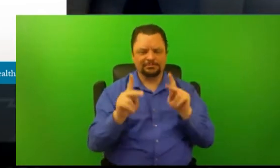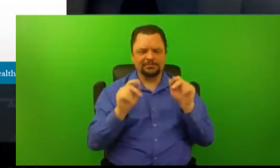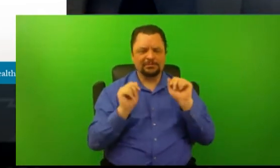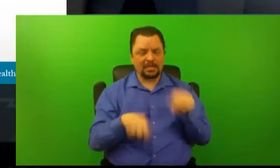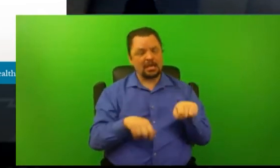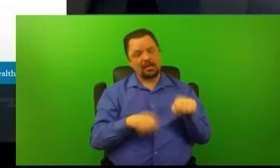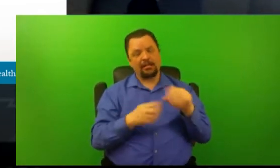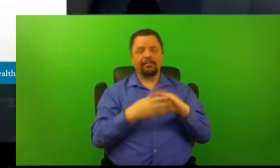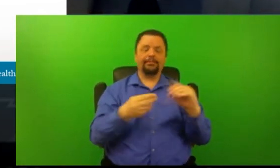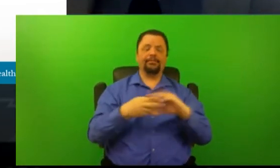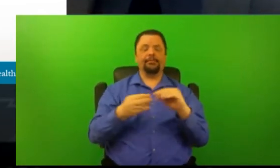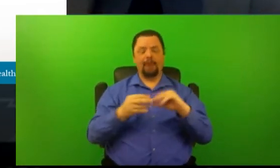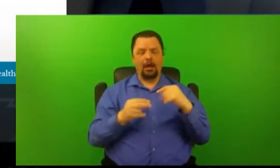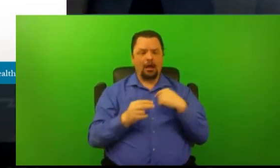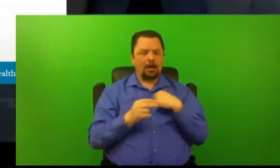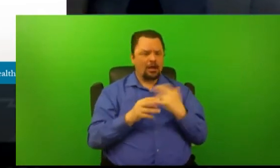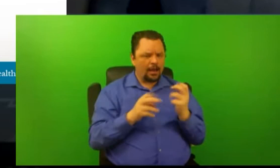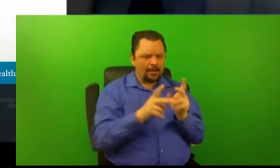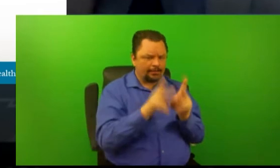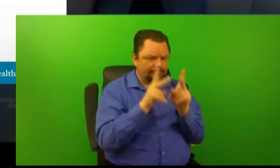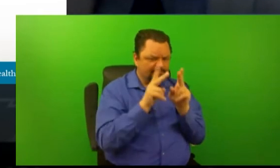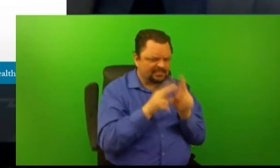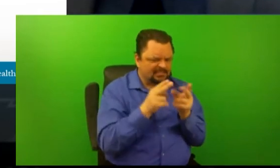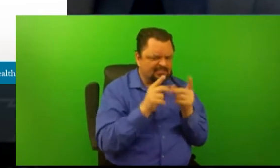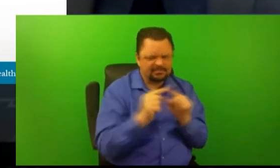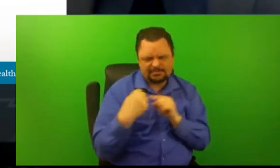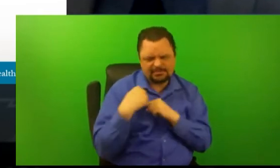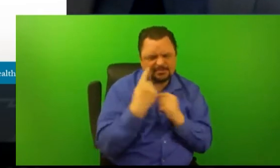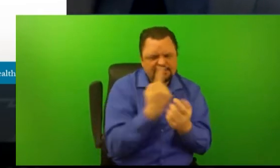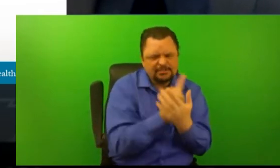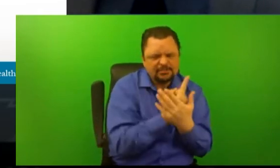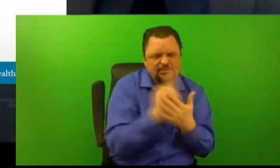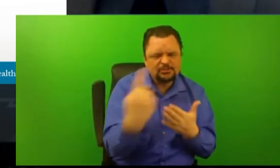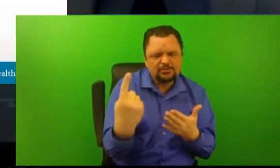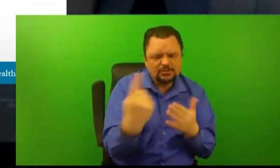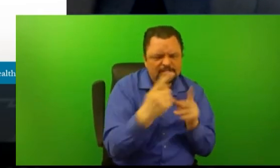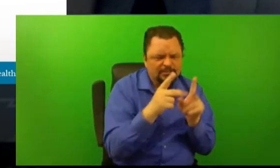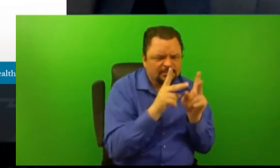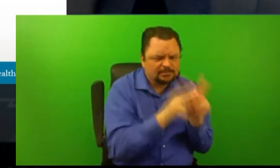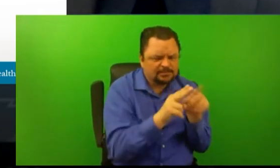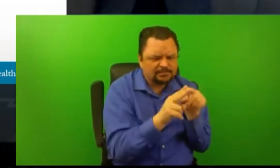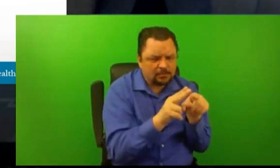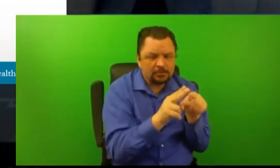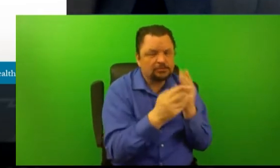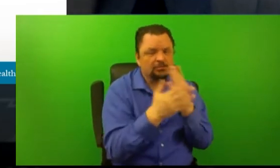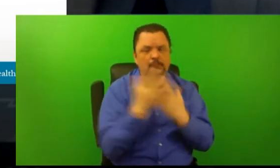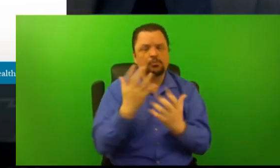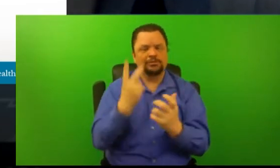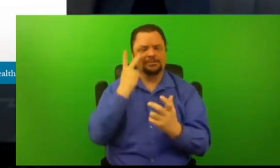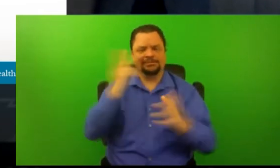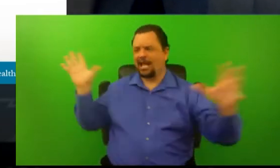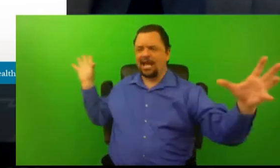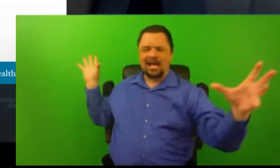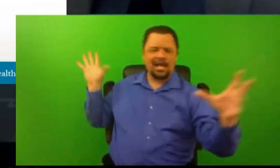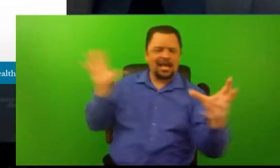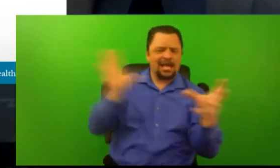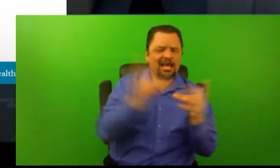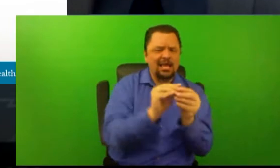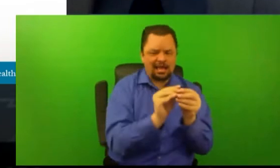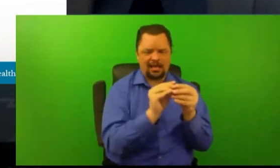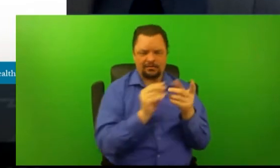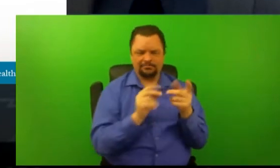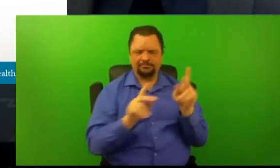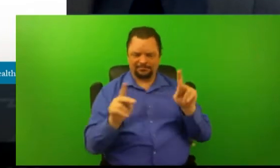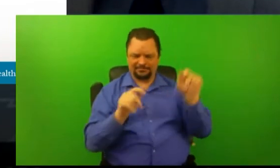recent data. So having both gives everyone what they need. This conversation is actually a good example of why we're so appreciative of all of you,